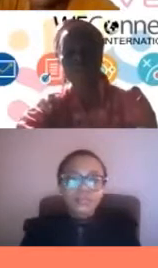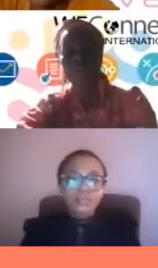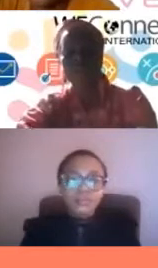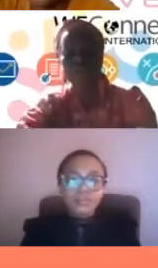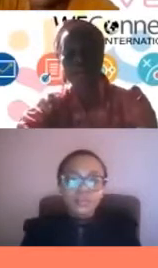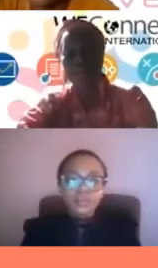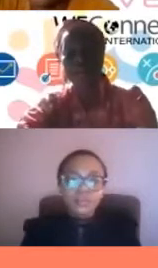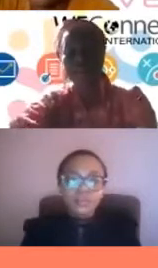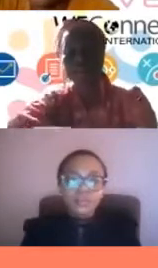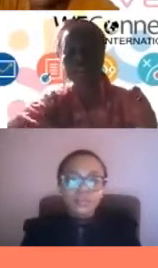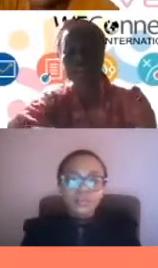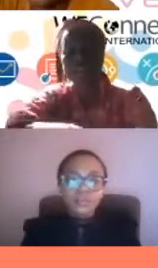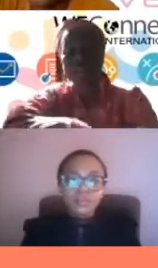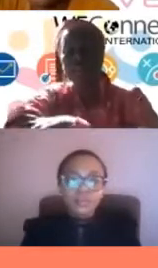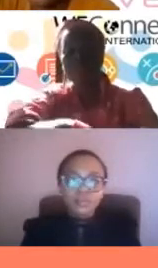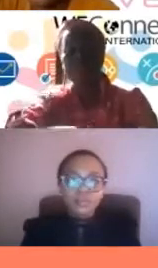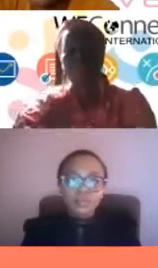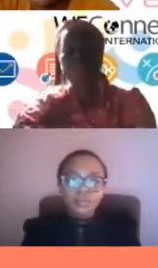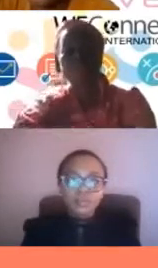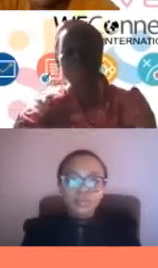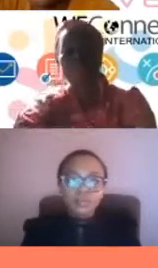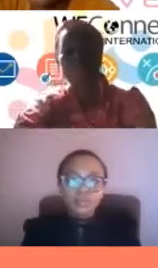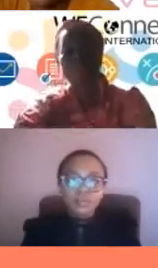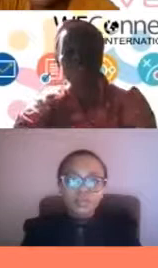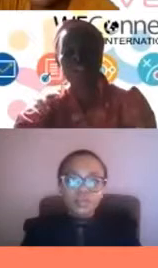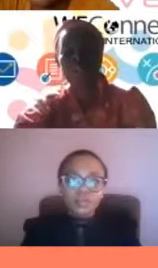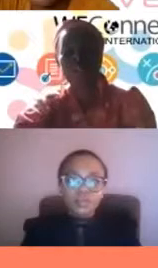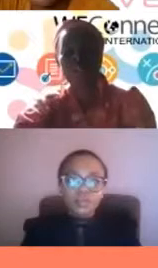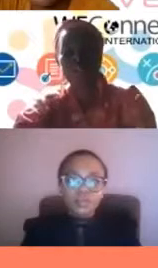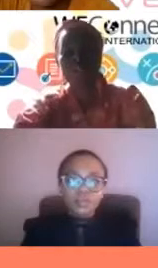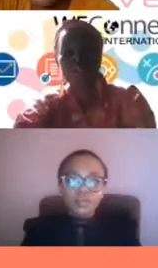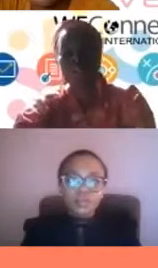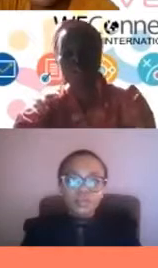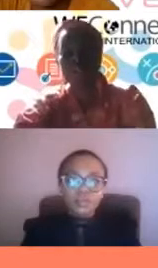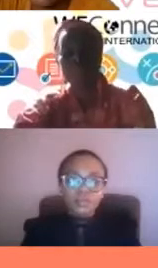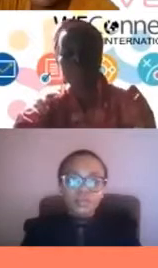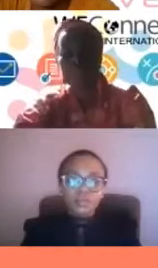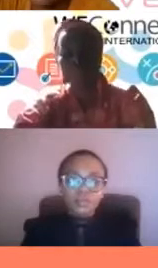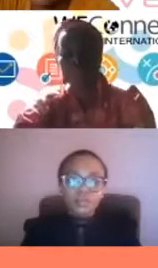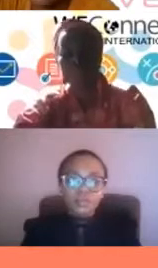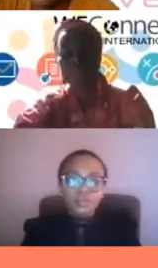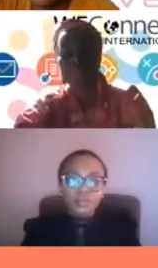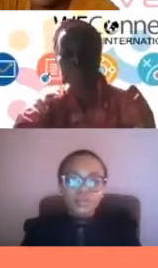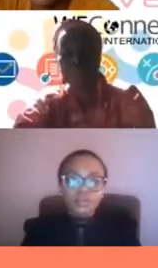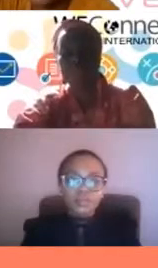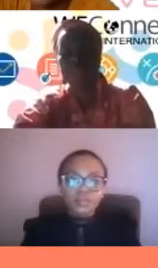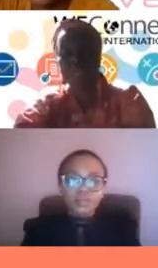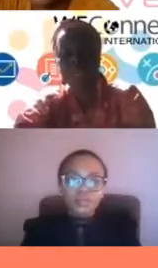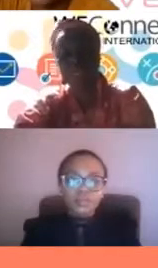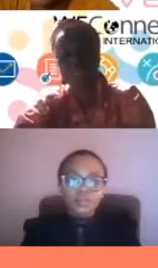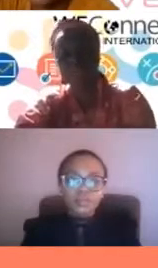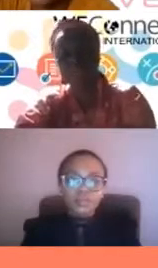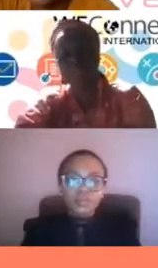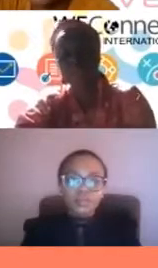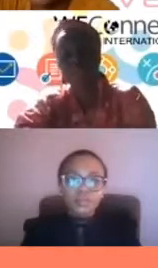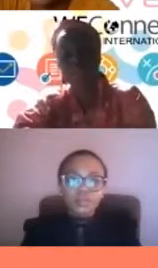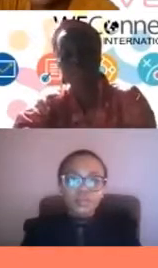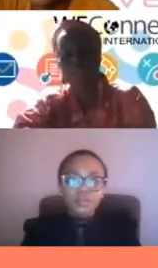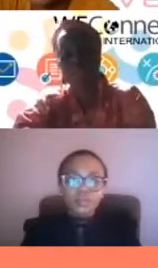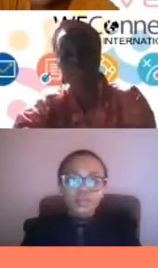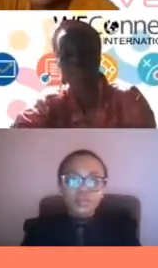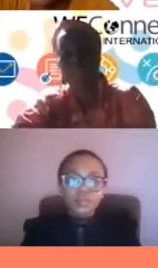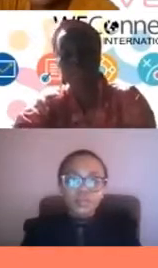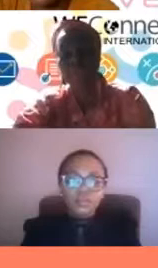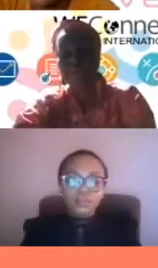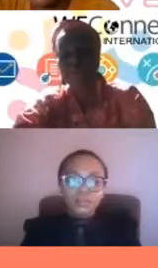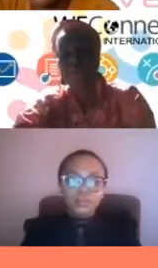Ria. Ria is presenting this morning with Shamel, both accountants in the WeConnect network in South